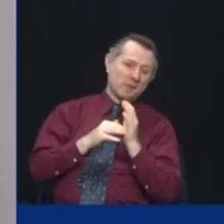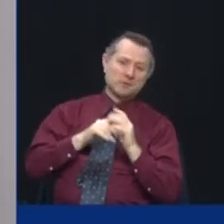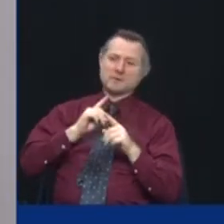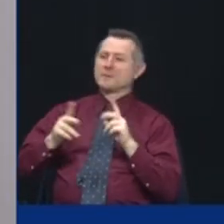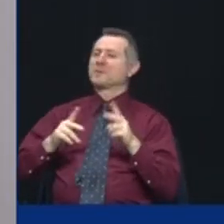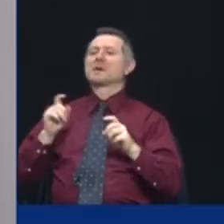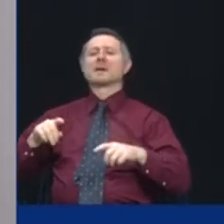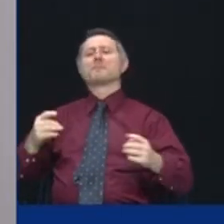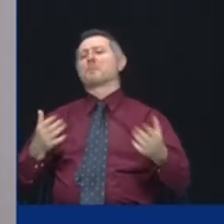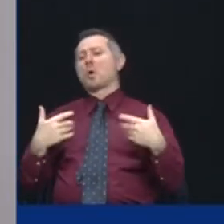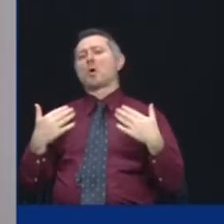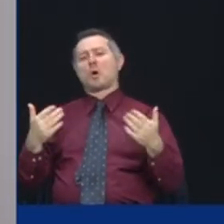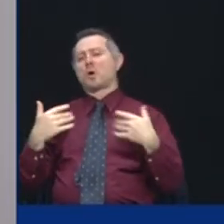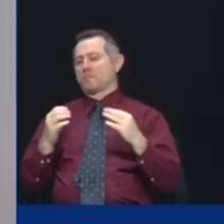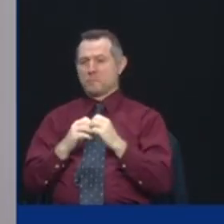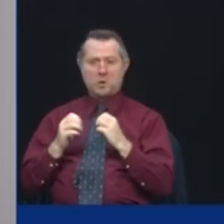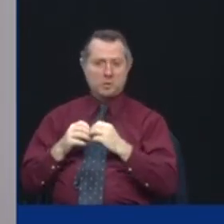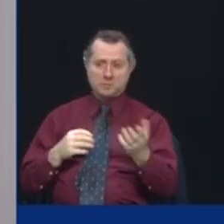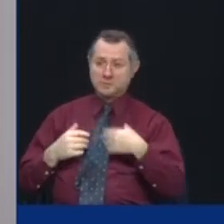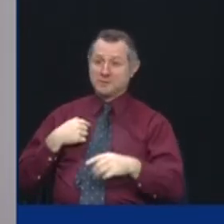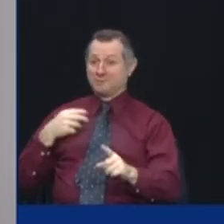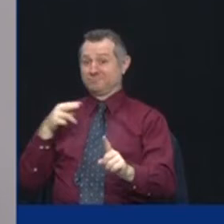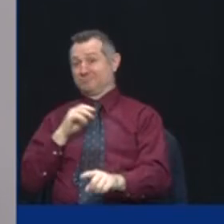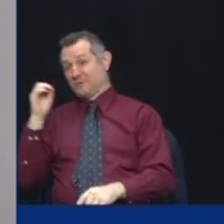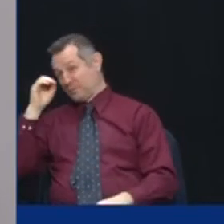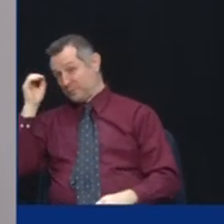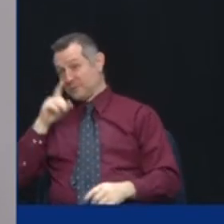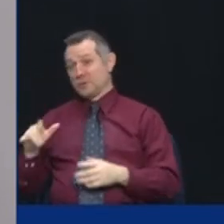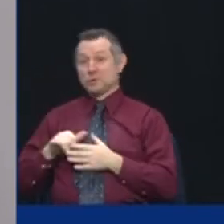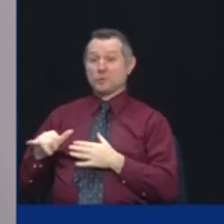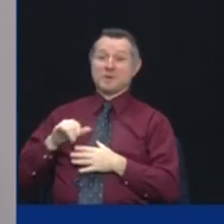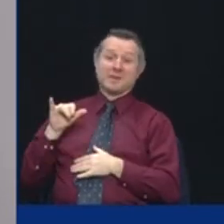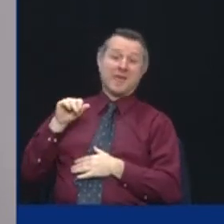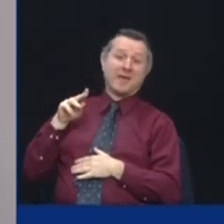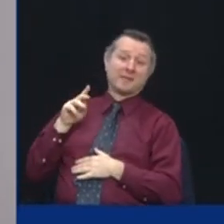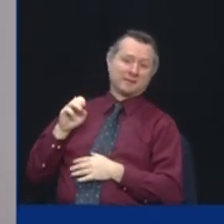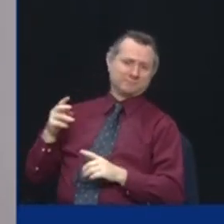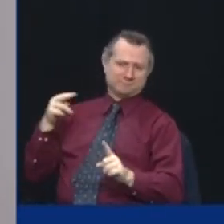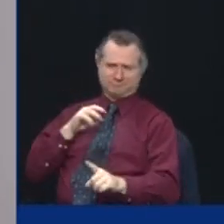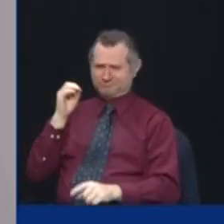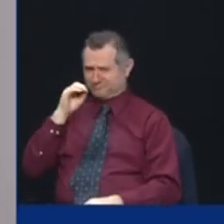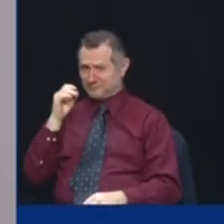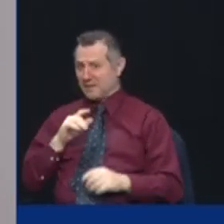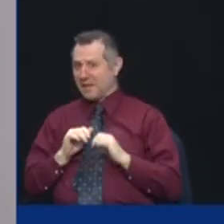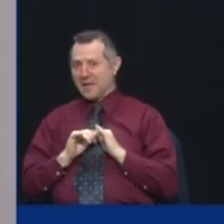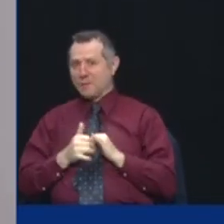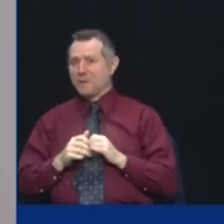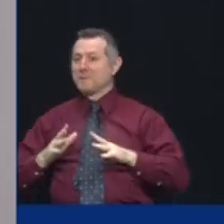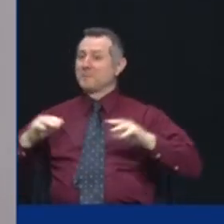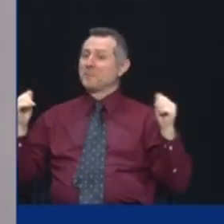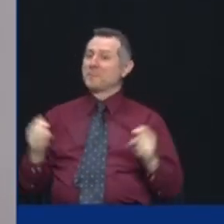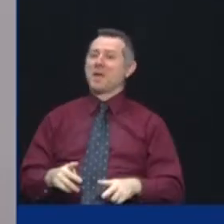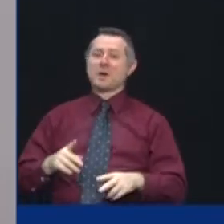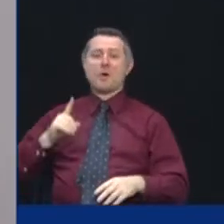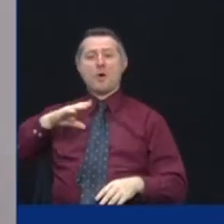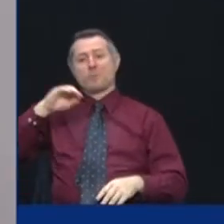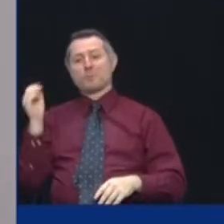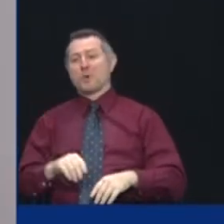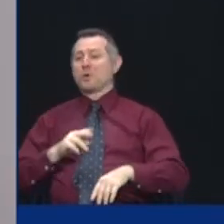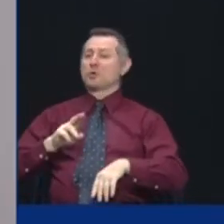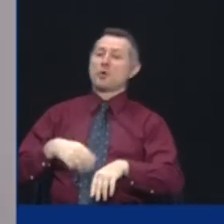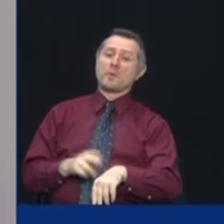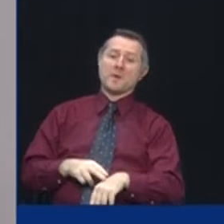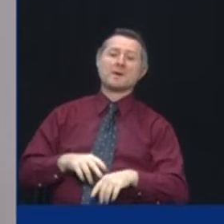because, in my opinion, and the Yankees' opinion, that's how we get back to normalcy. So we